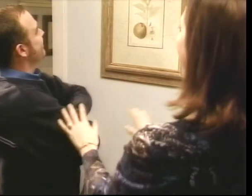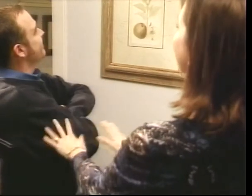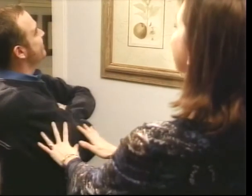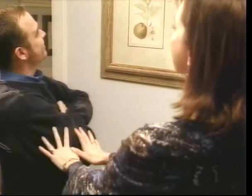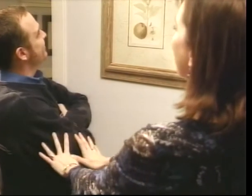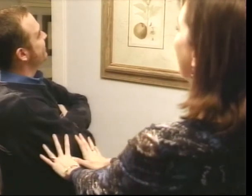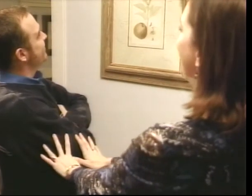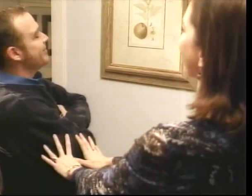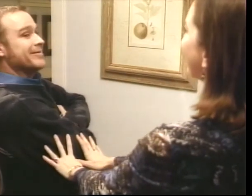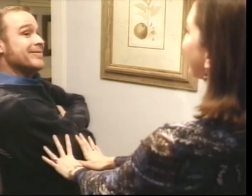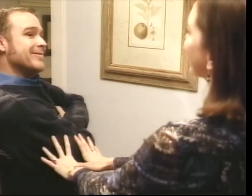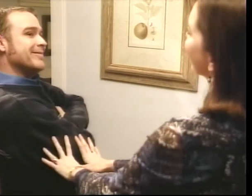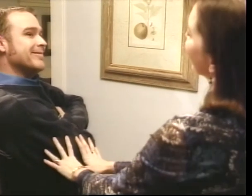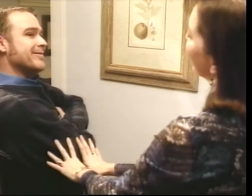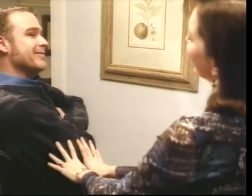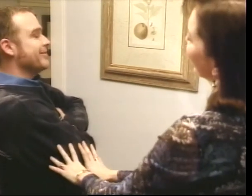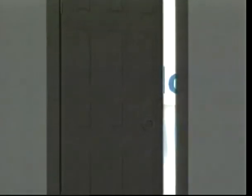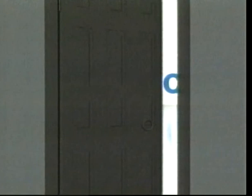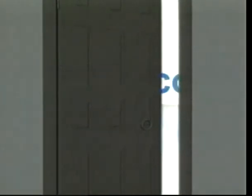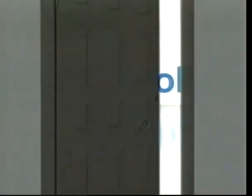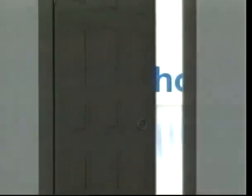AA gave me hope.